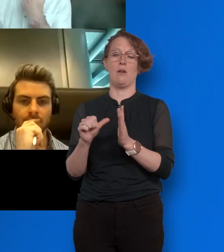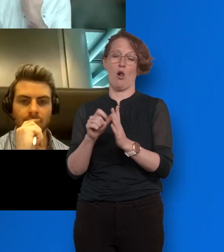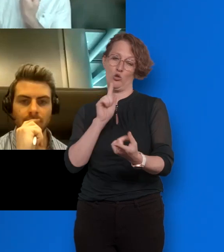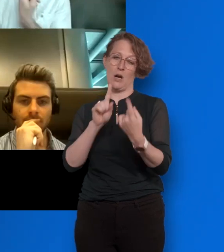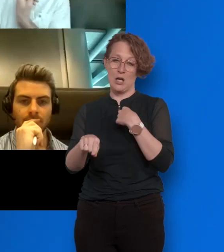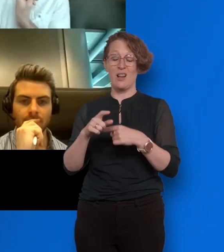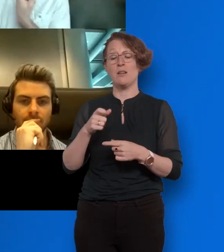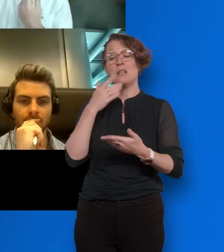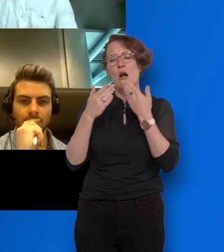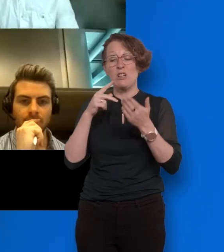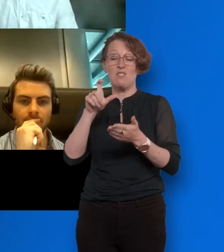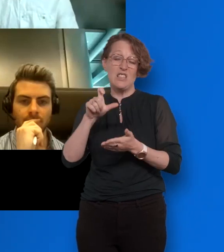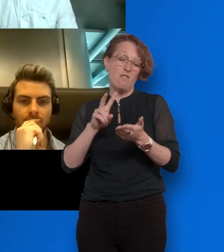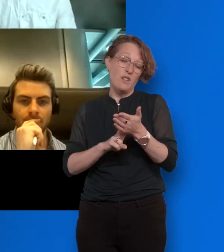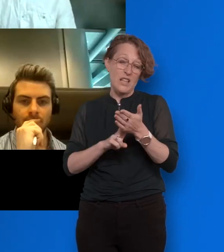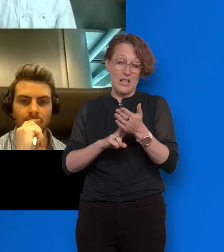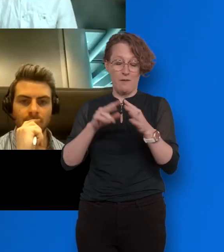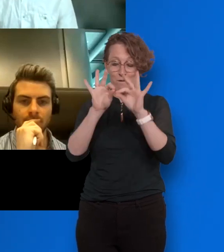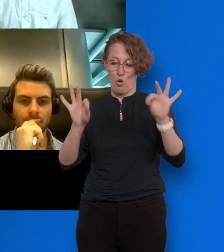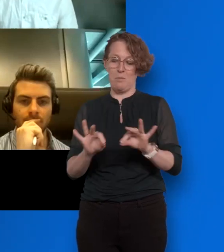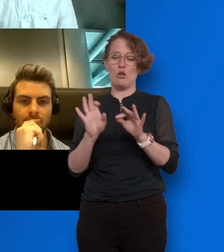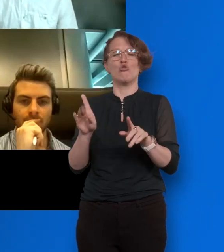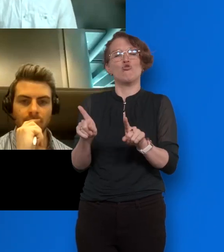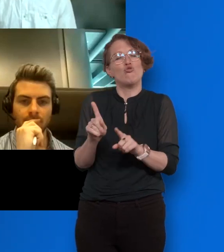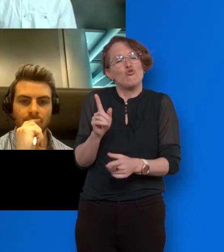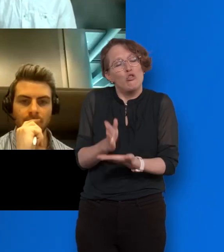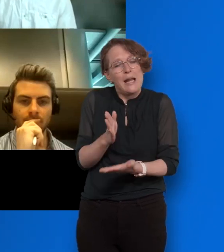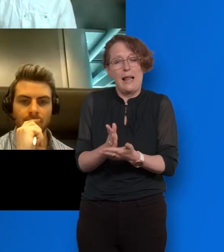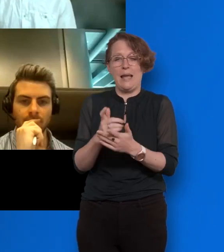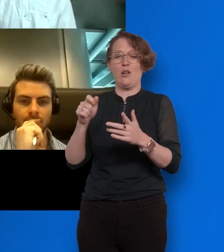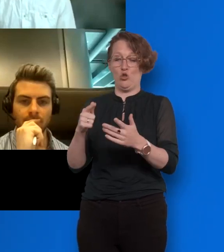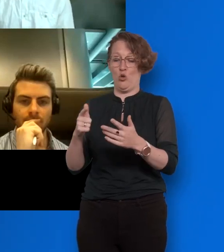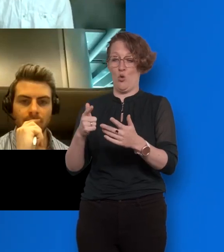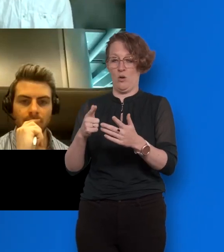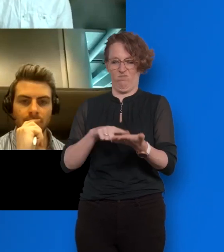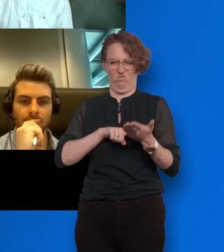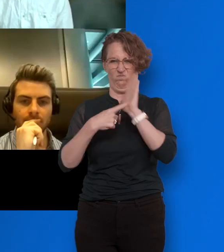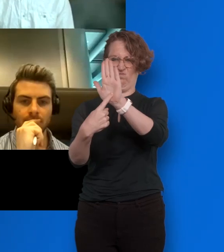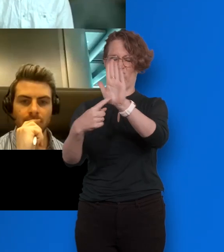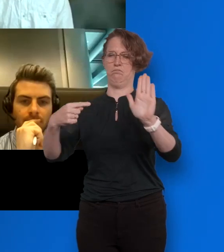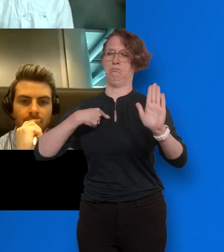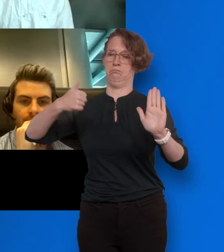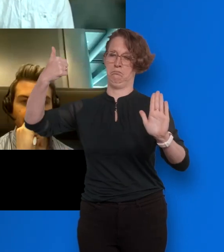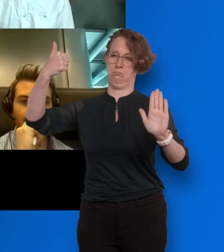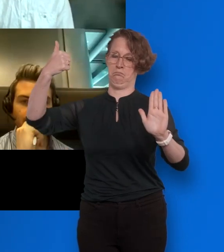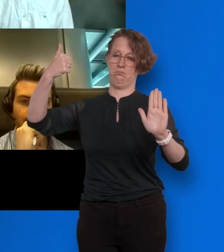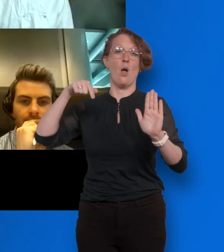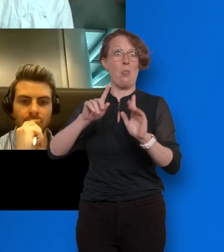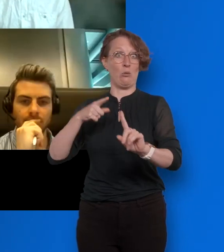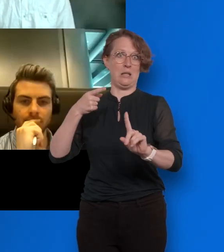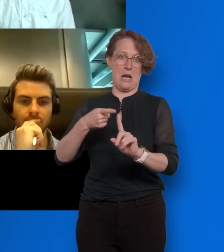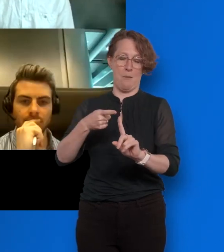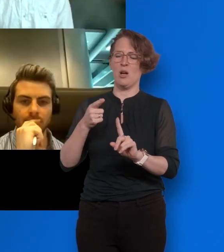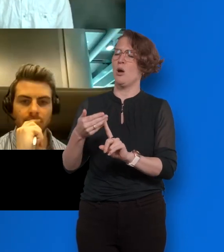CV format, was to provide space to corroborate that you are good. And previously,